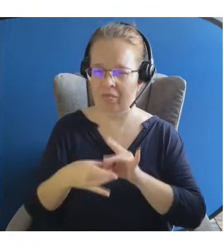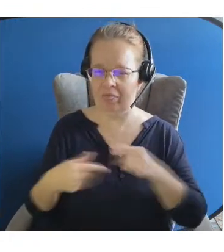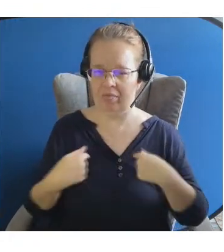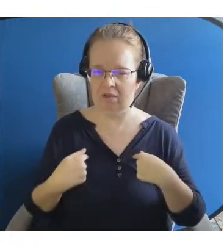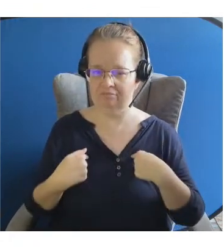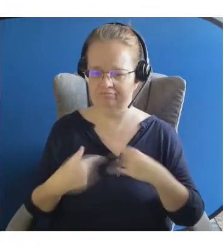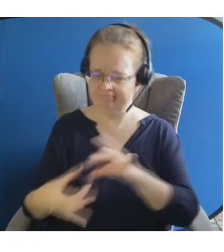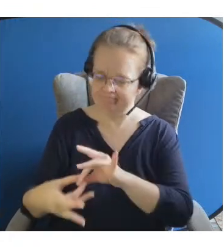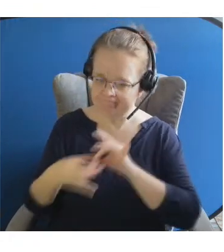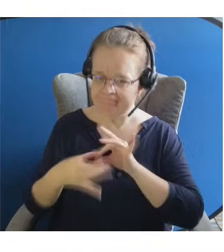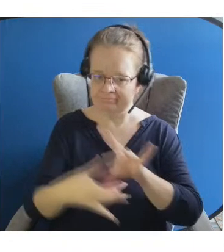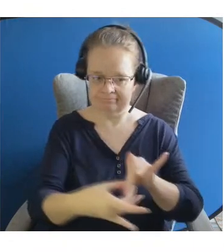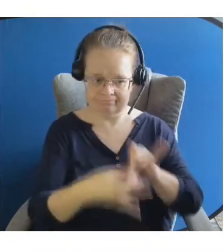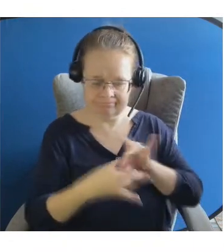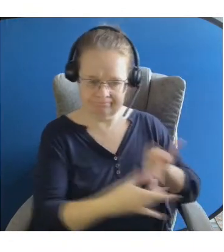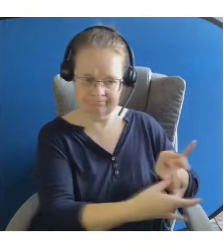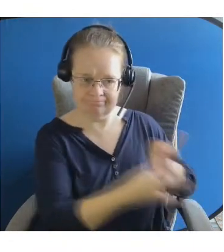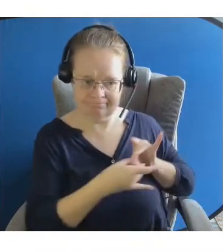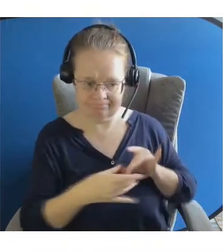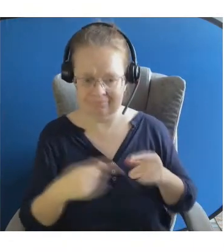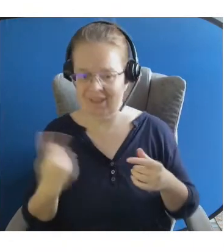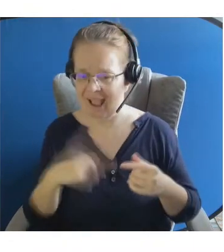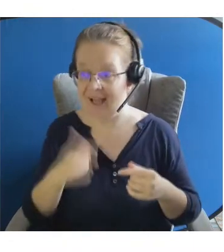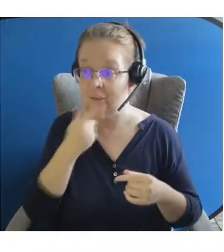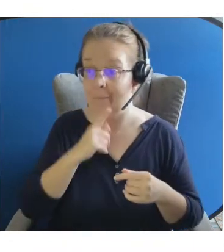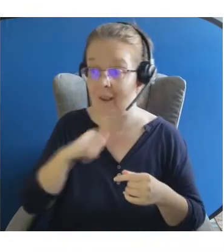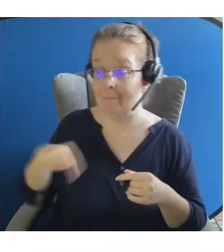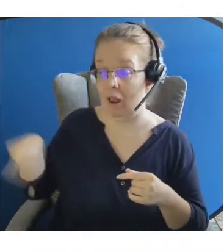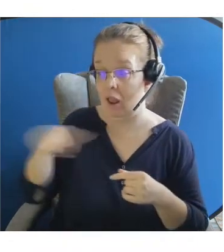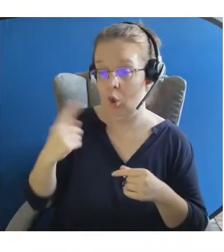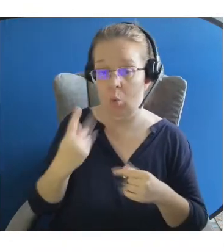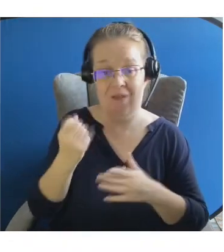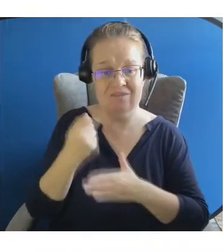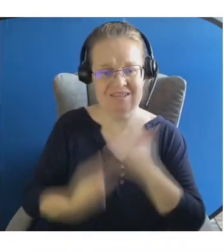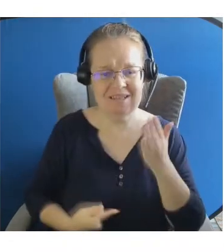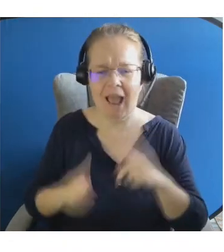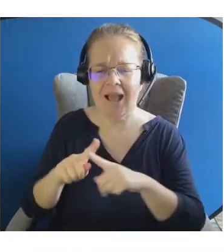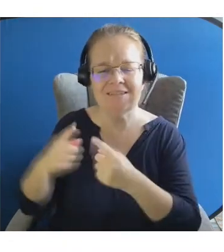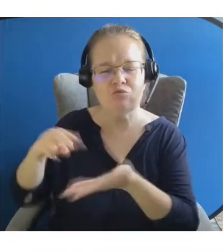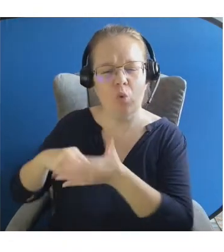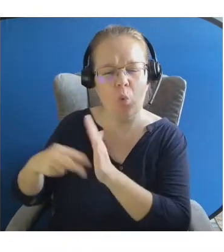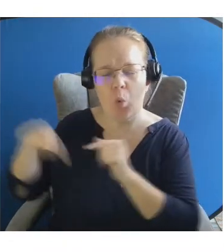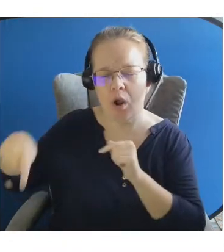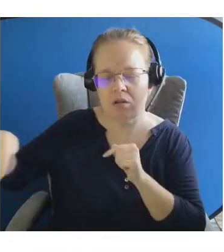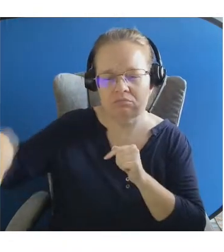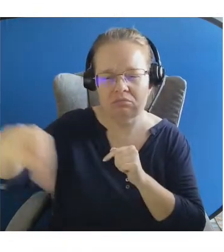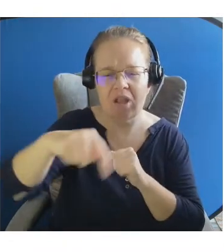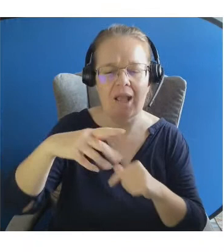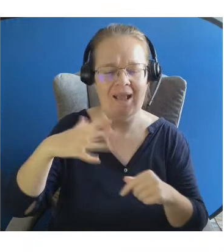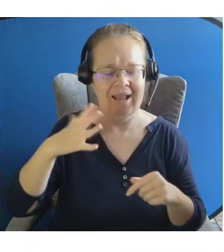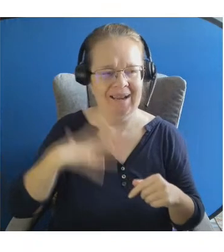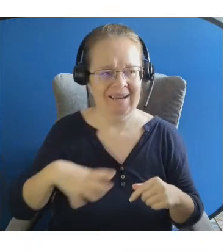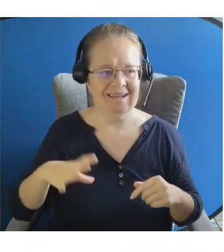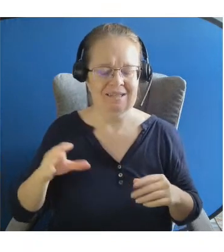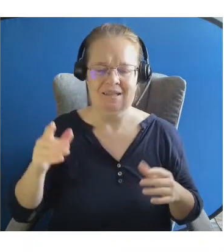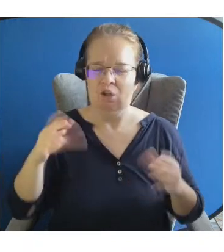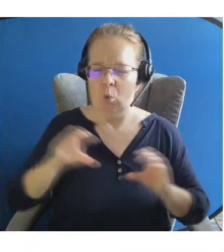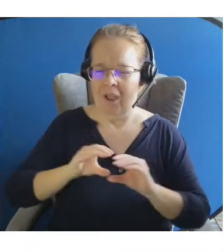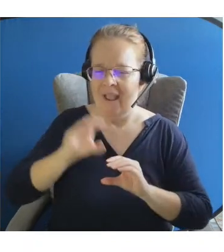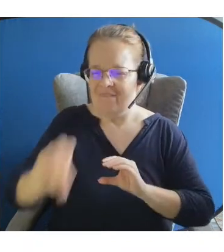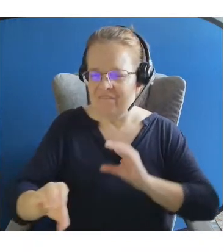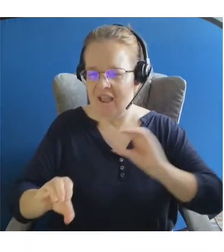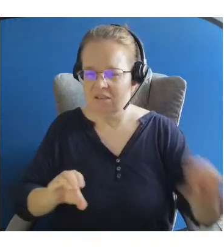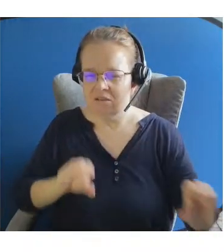closely with persons with disabilities and the representative organizations, and to really invest the resources and